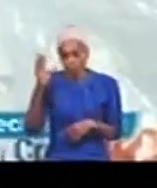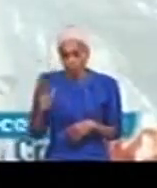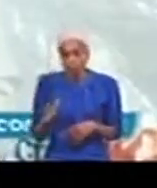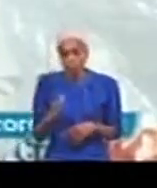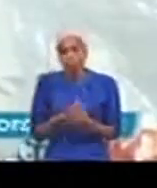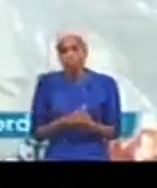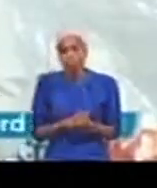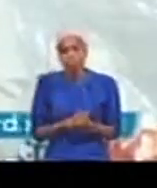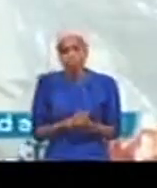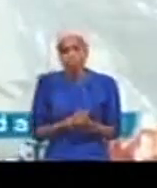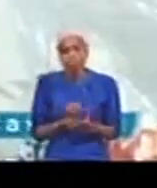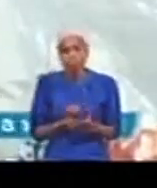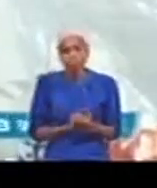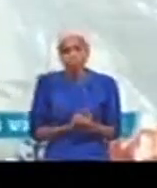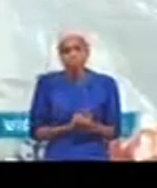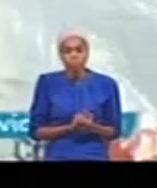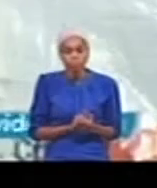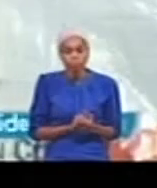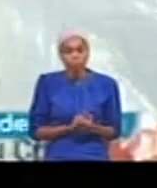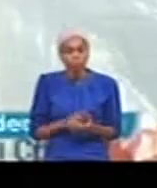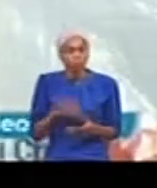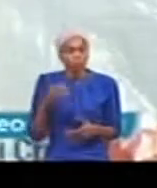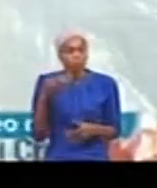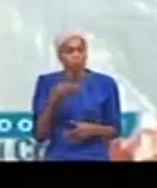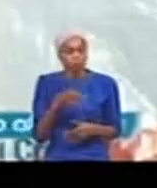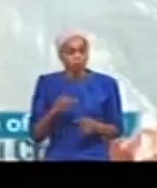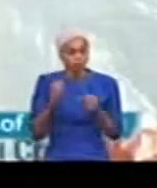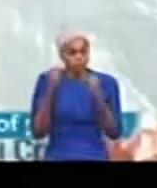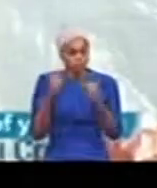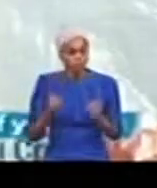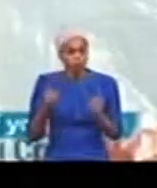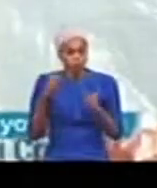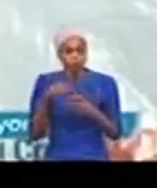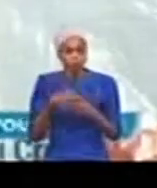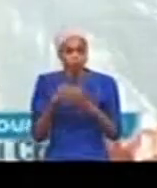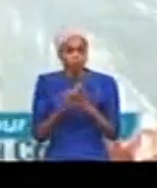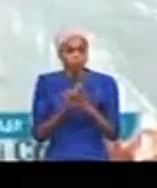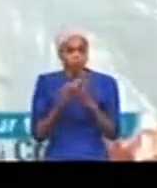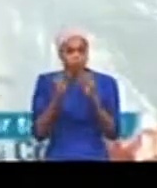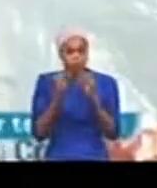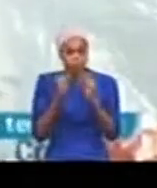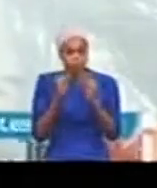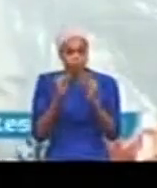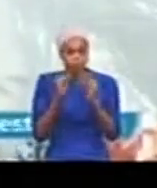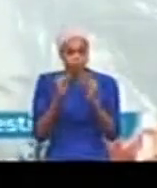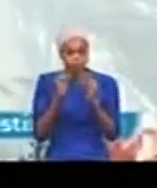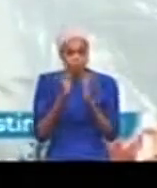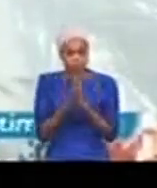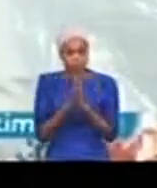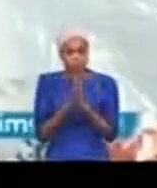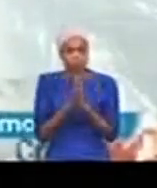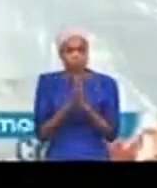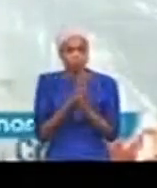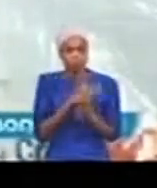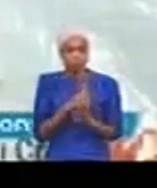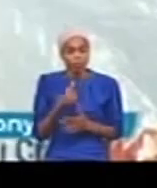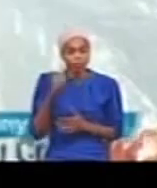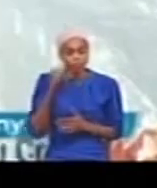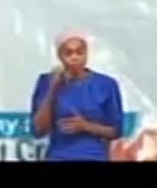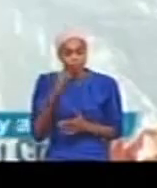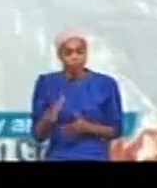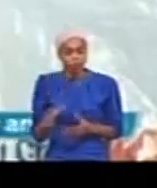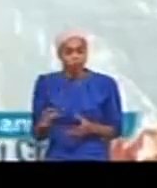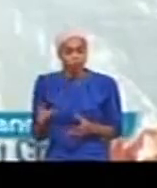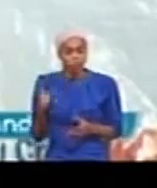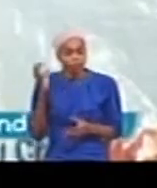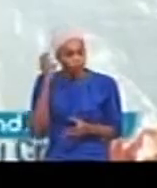something, there's power in the midnight prayers. And I listened to that message and